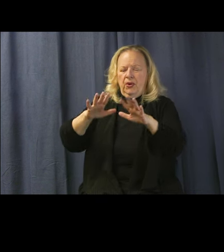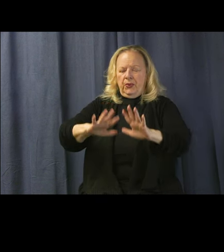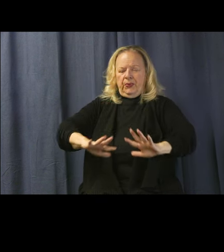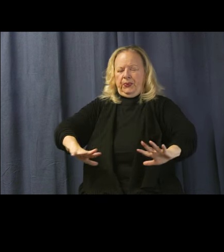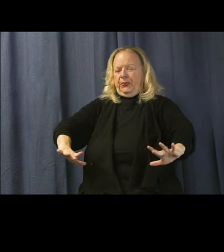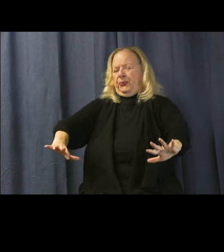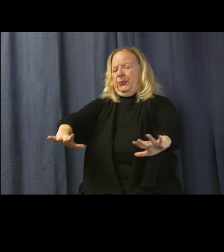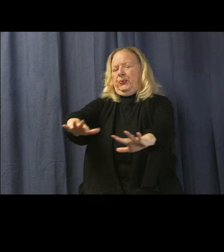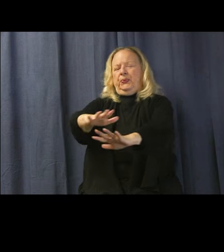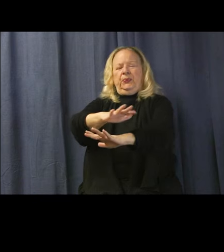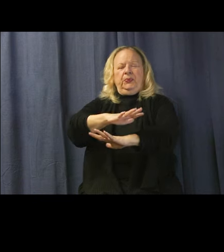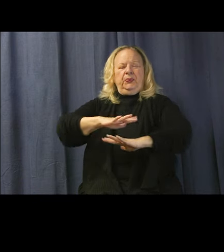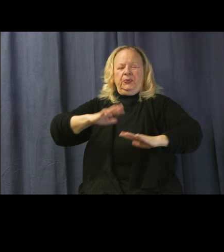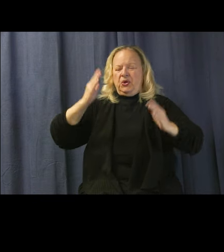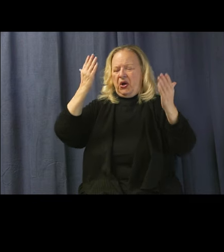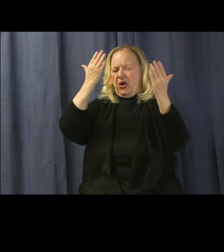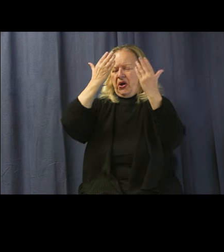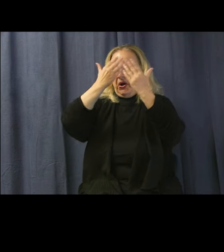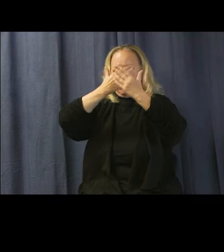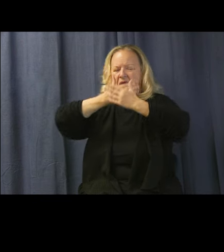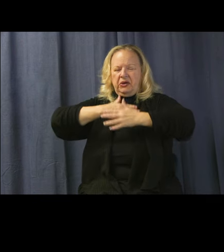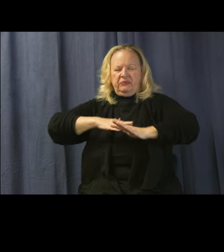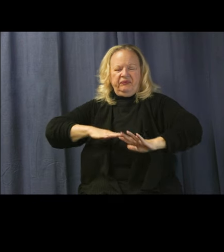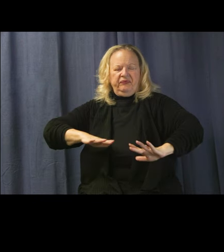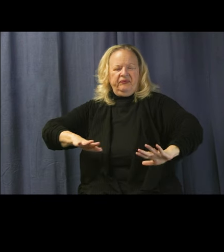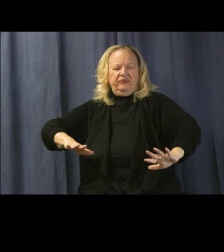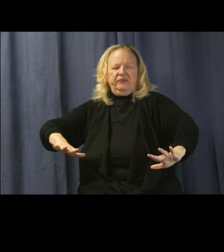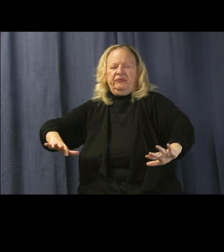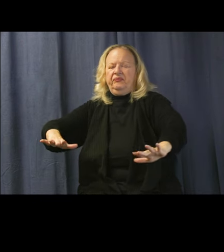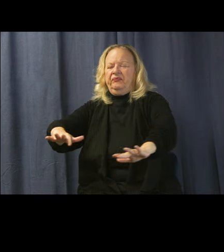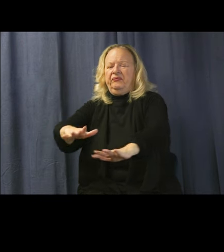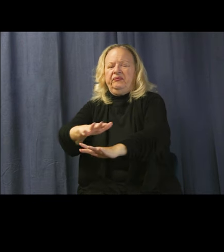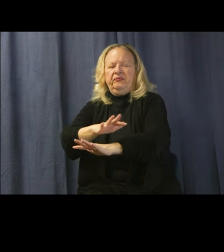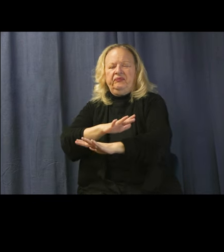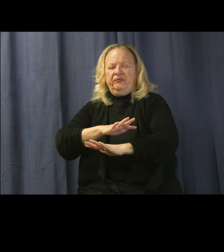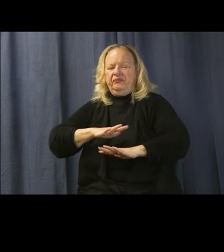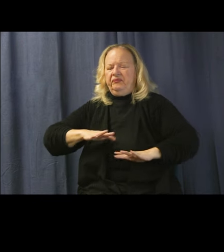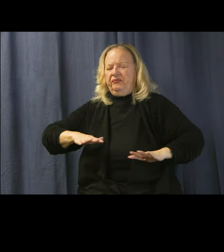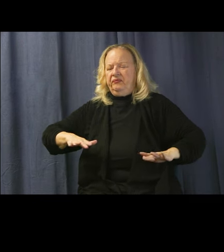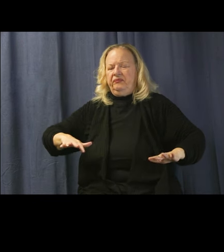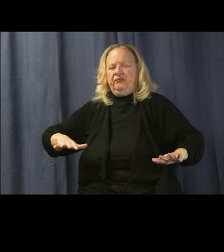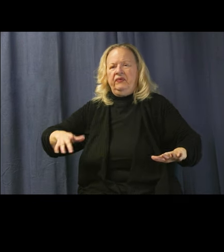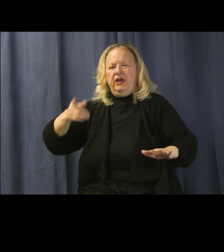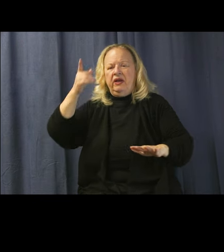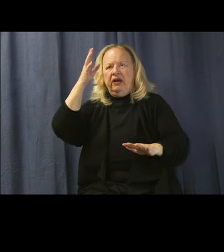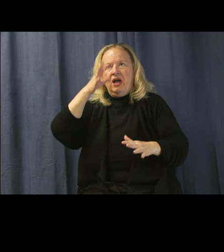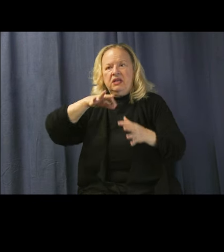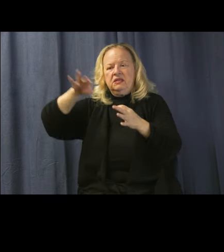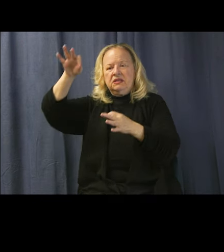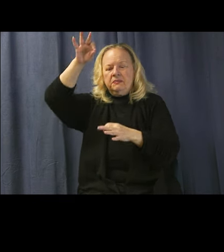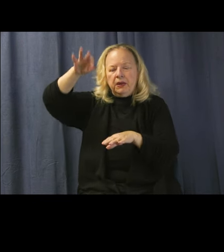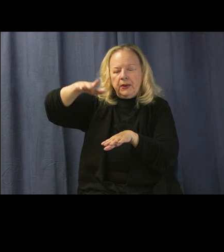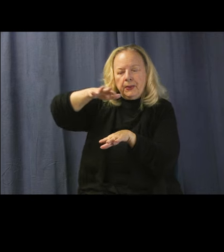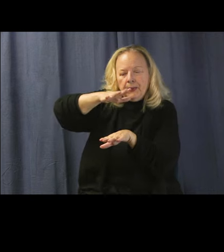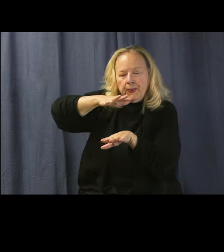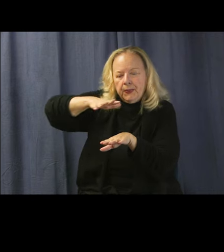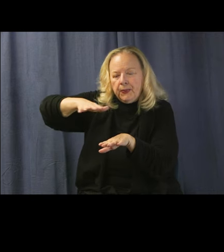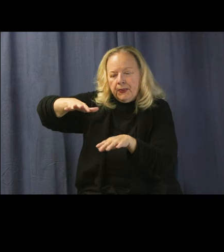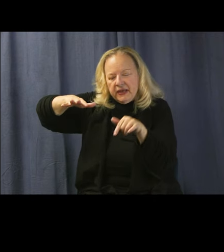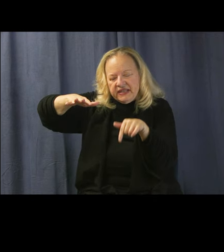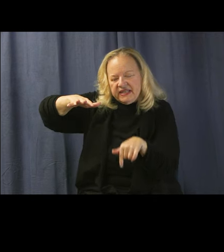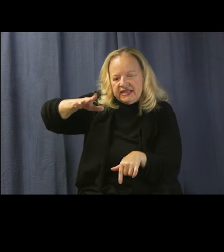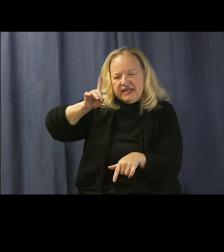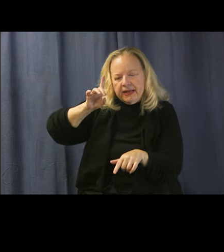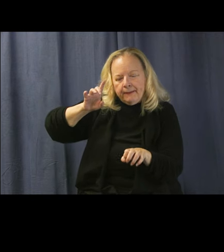was formless and empty, and we see darkness was on the surface of the deep, and God's Spirit was hovering over the surface of